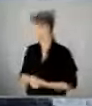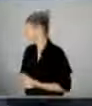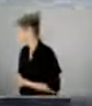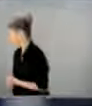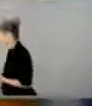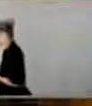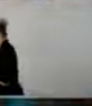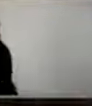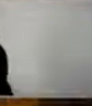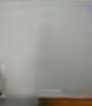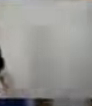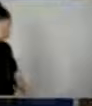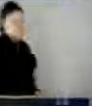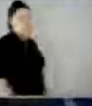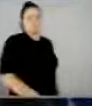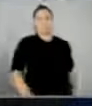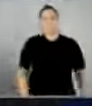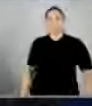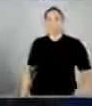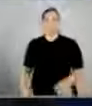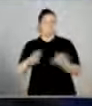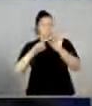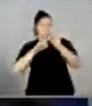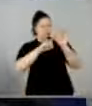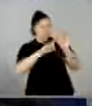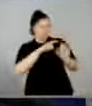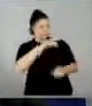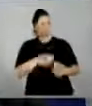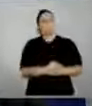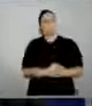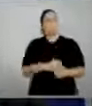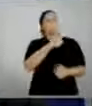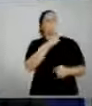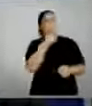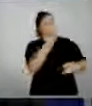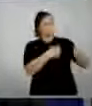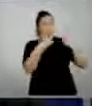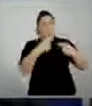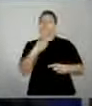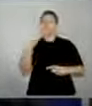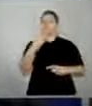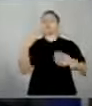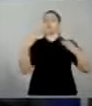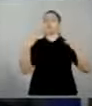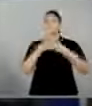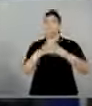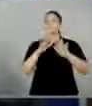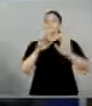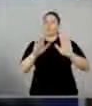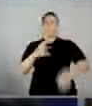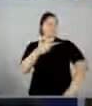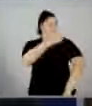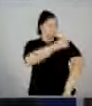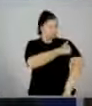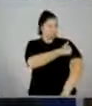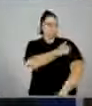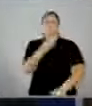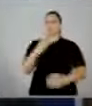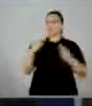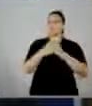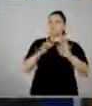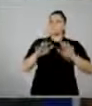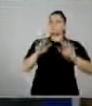this one too, but he mentioned that there was a stronger efficacy with a 12-week delay between the first and second jabs. I thought we were heading